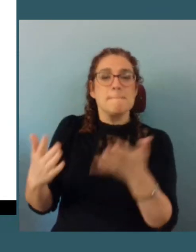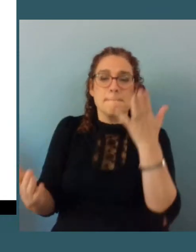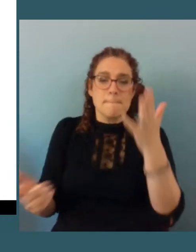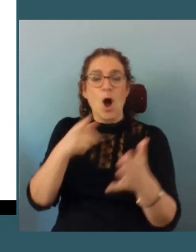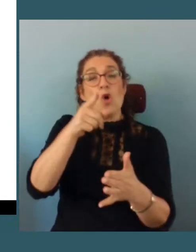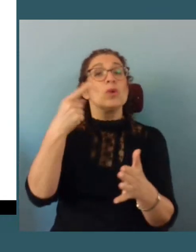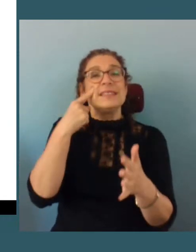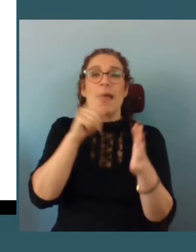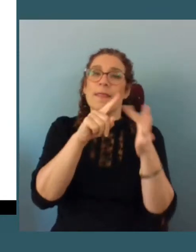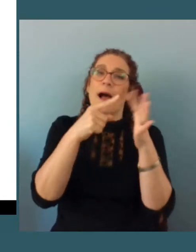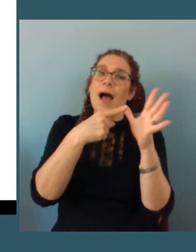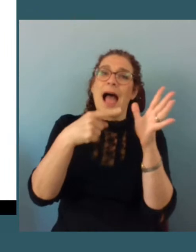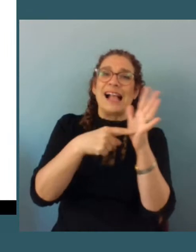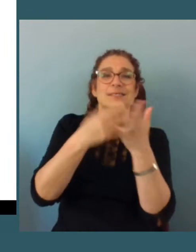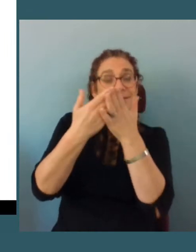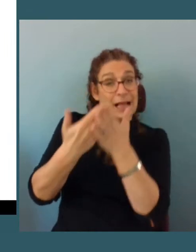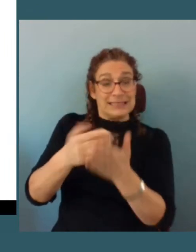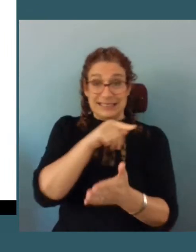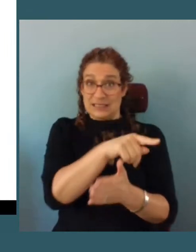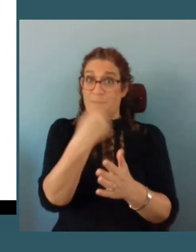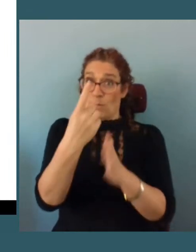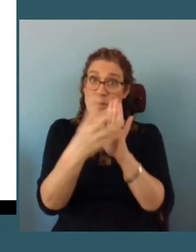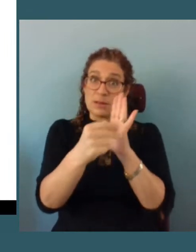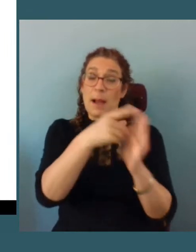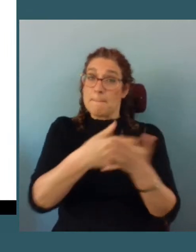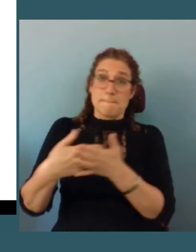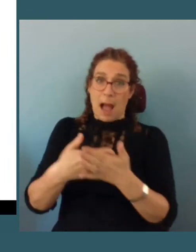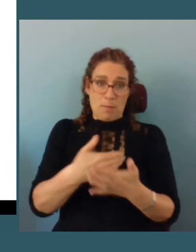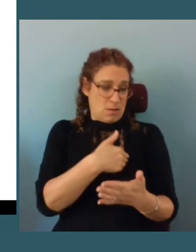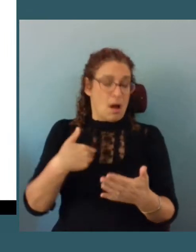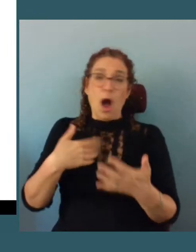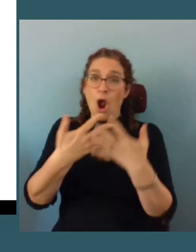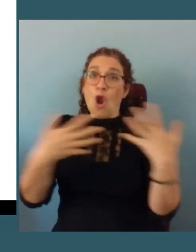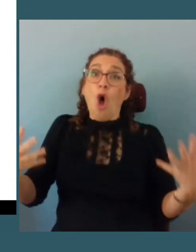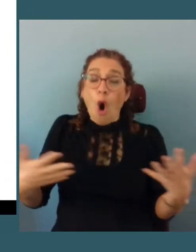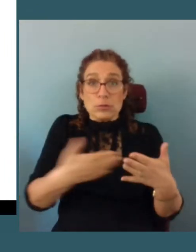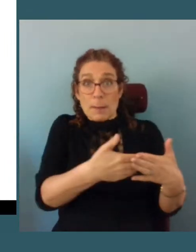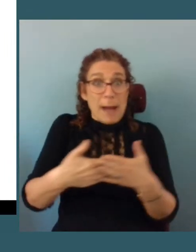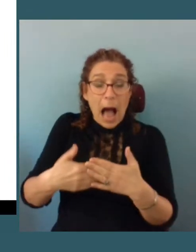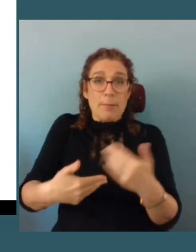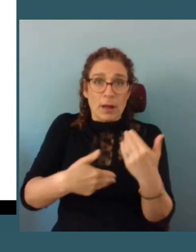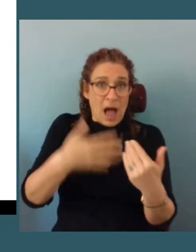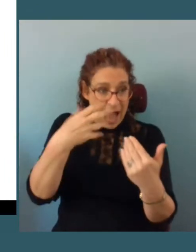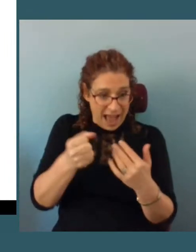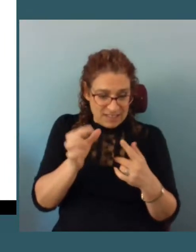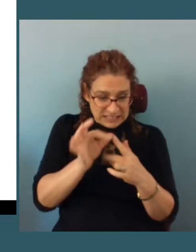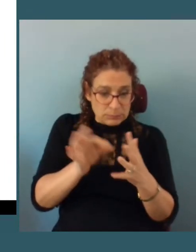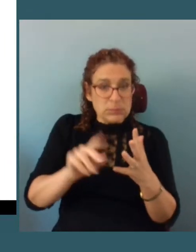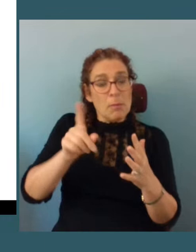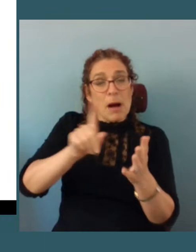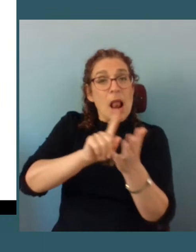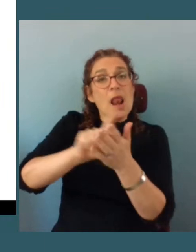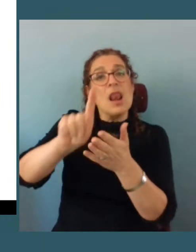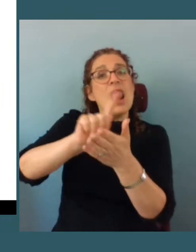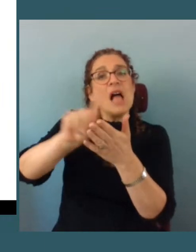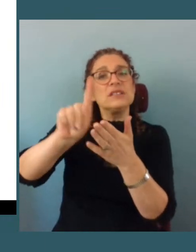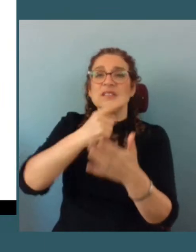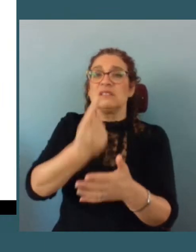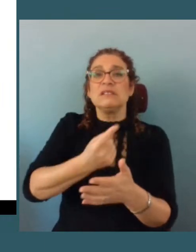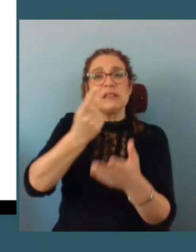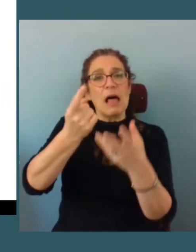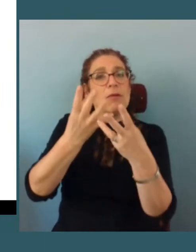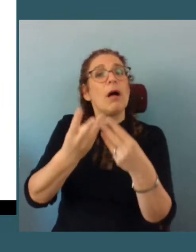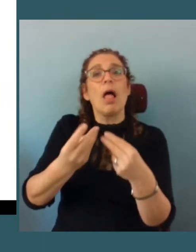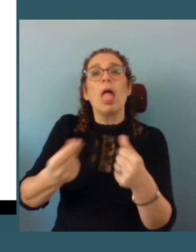looked at breastfed babies, a lot of the babies had loads of symptoms when they were younger, and a lot of them get better just simply on its own. So that's why you really need